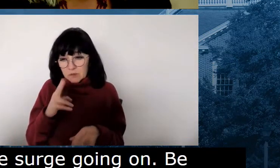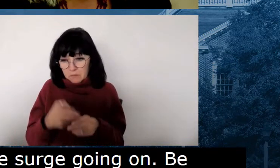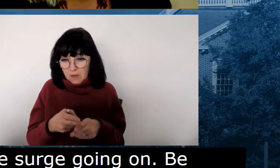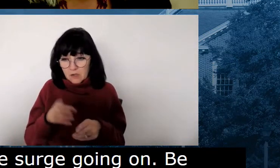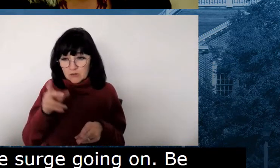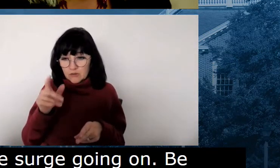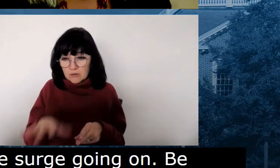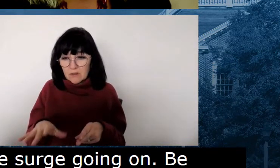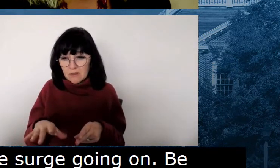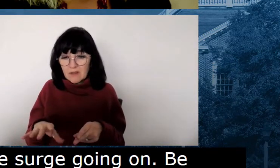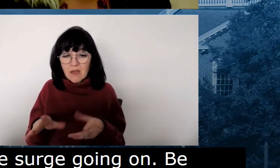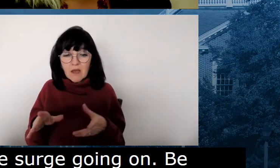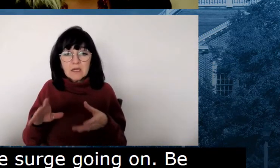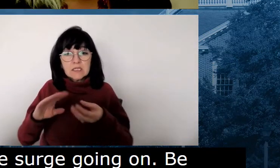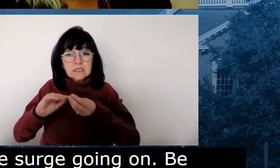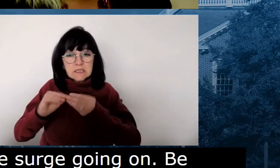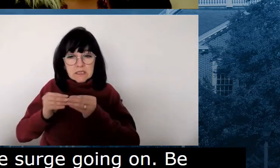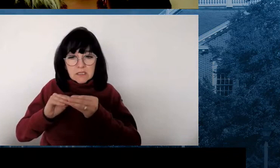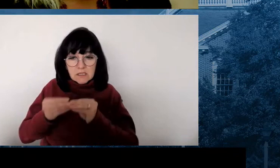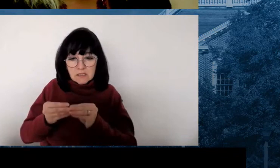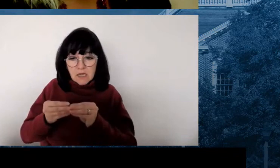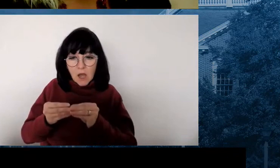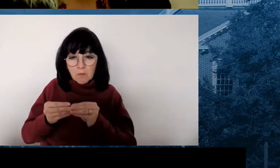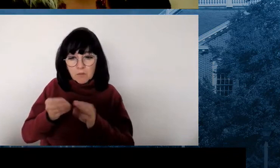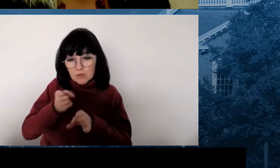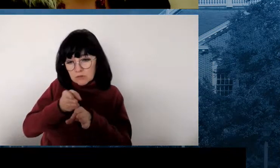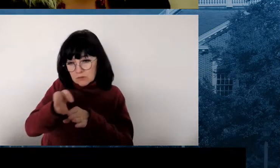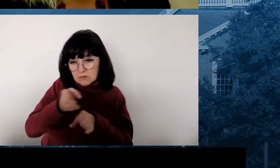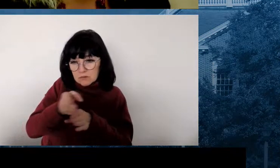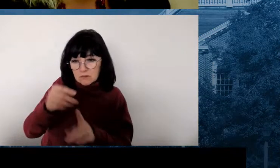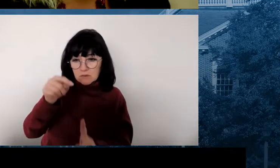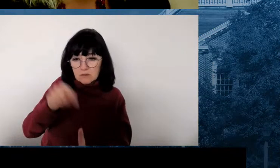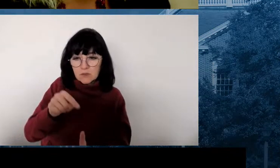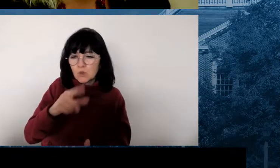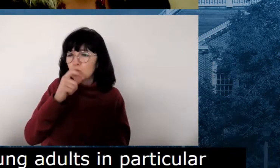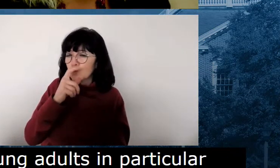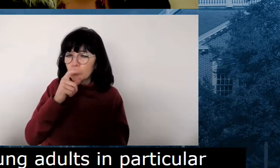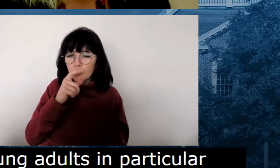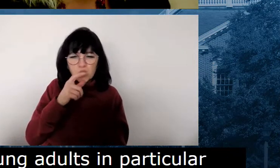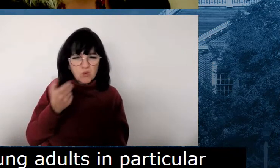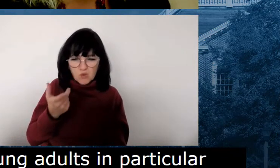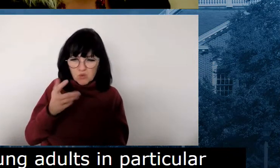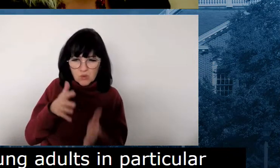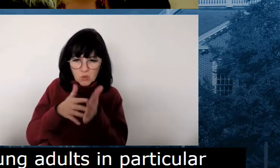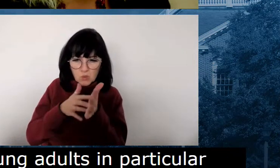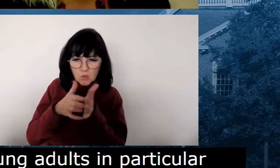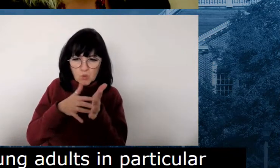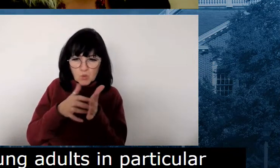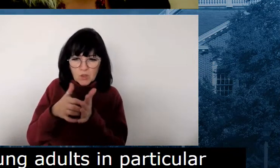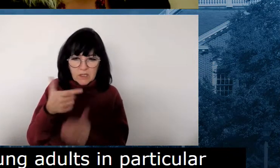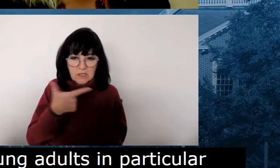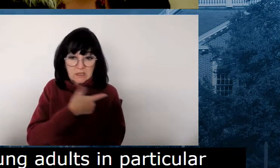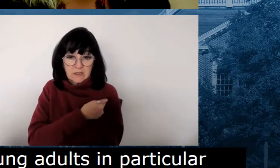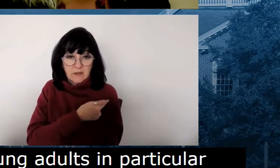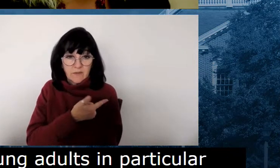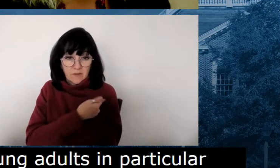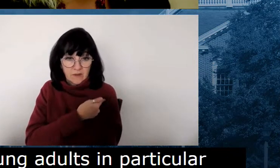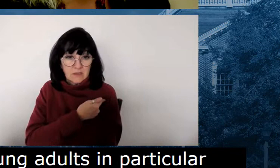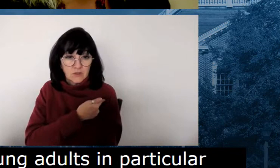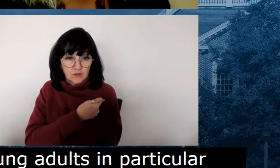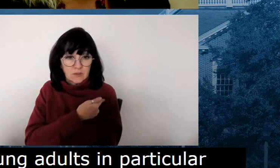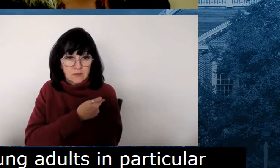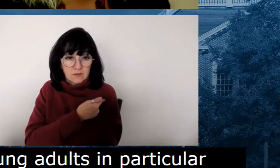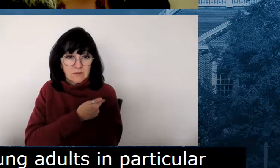adult demographic in particular that has very low vaccination rates. I personally am careful when I'm in an